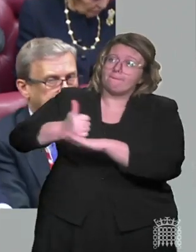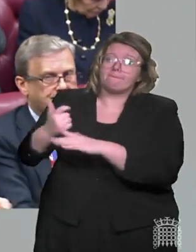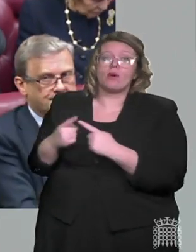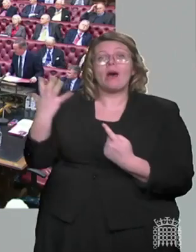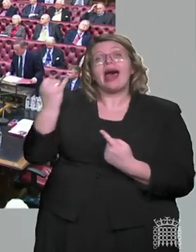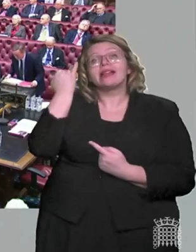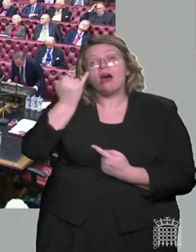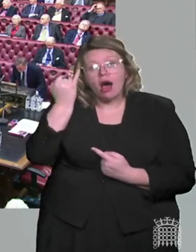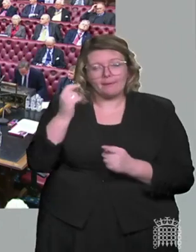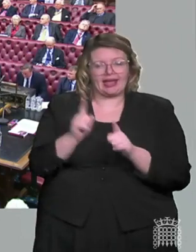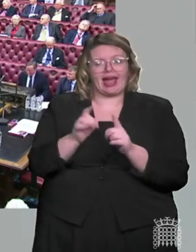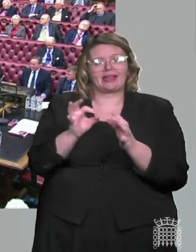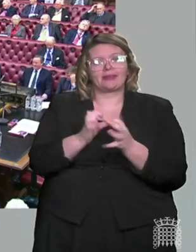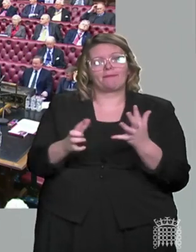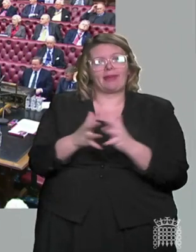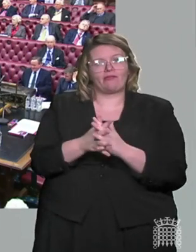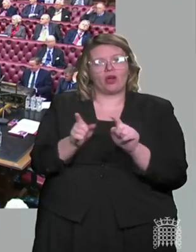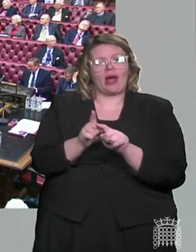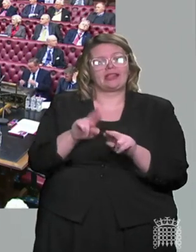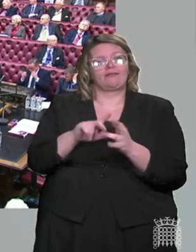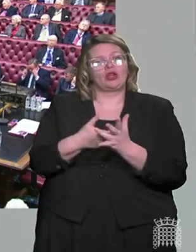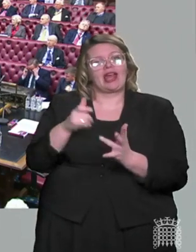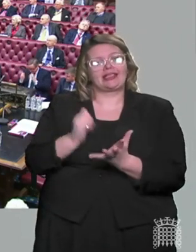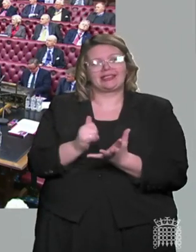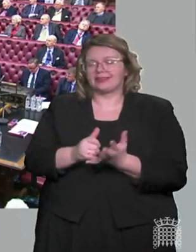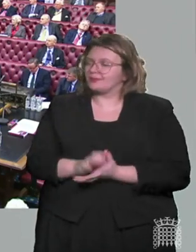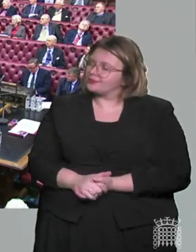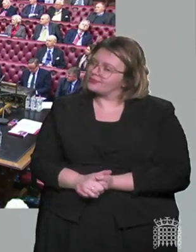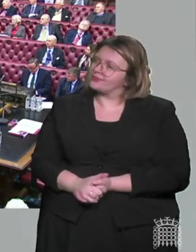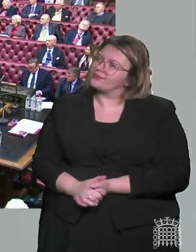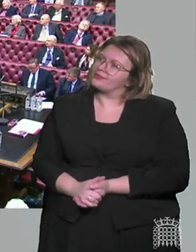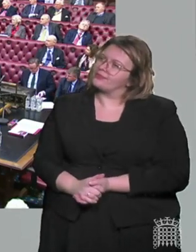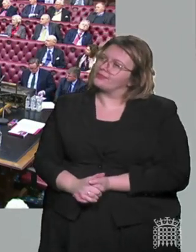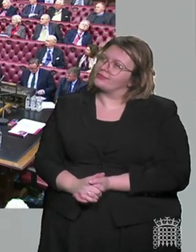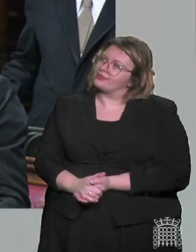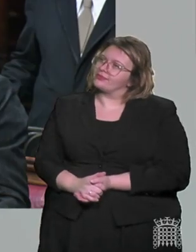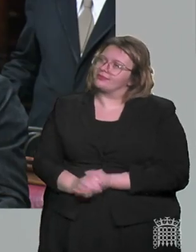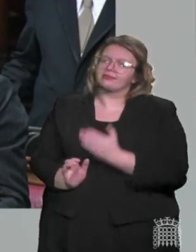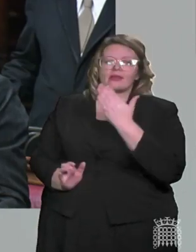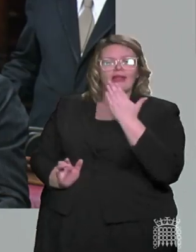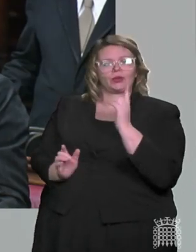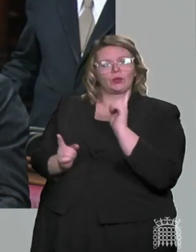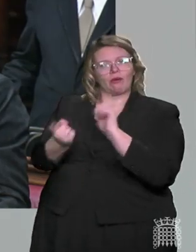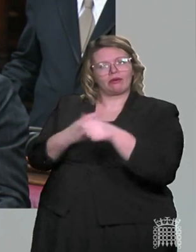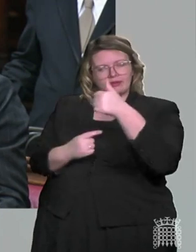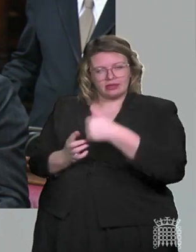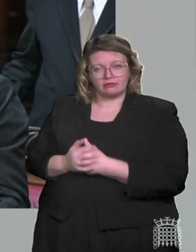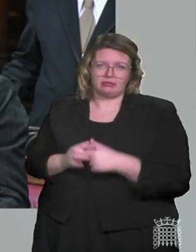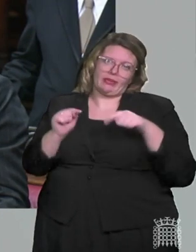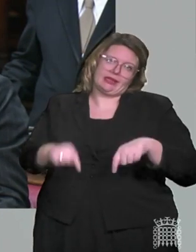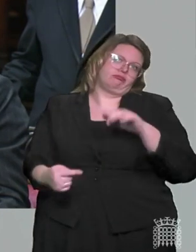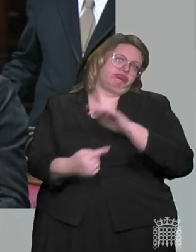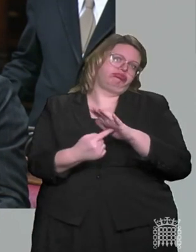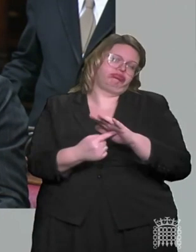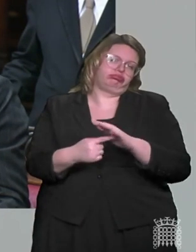Barrow-in-Furness. I thank the Noble Lord for that answer. As he rightly says, this is a landmark security